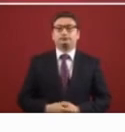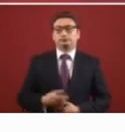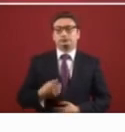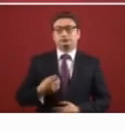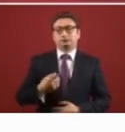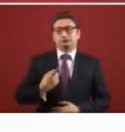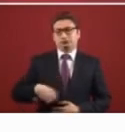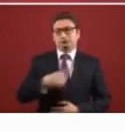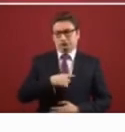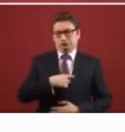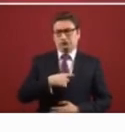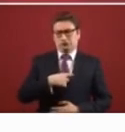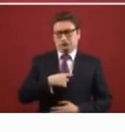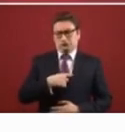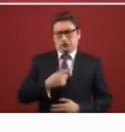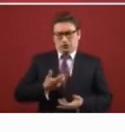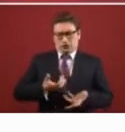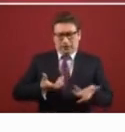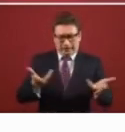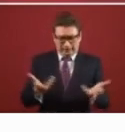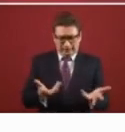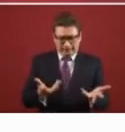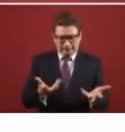postura acorde